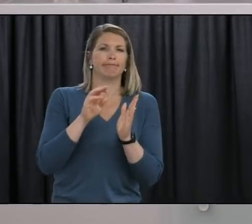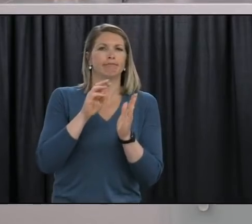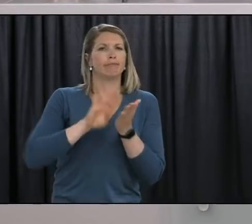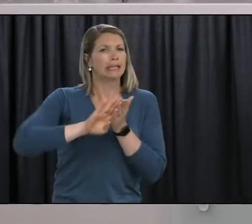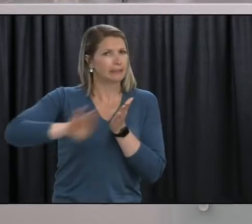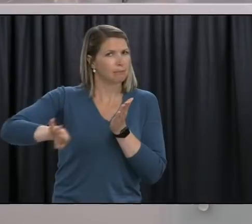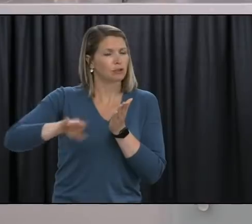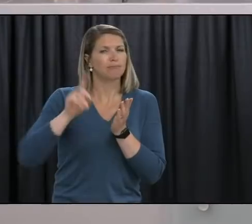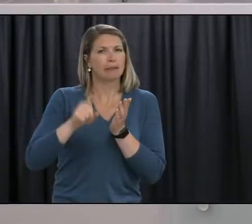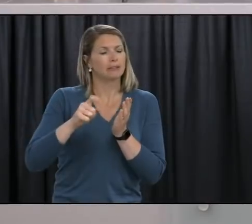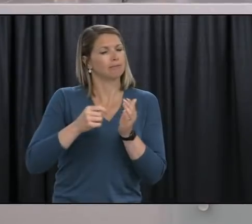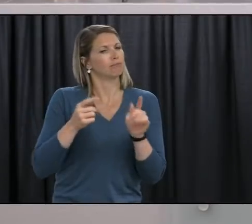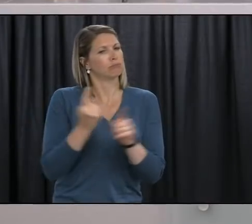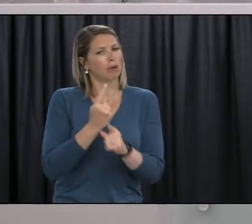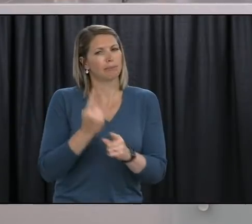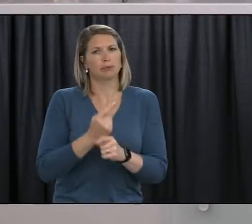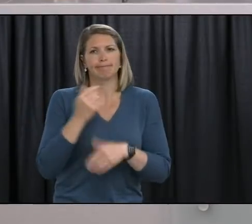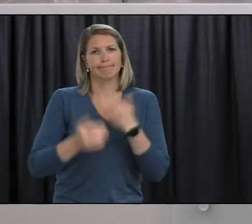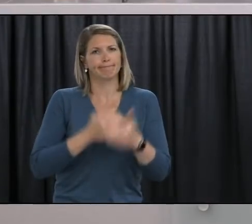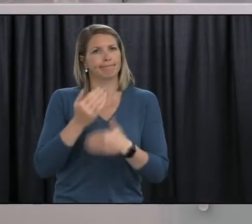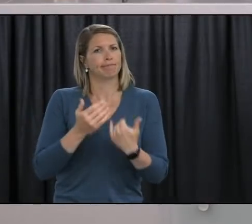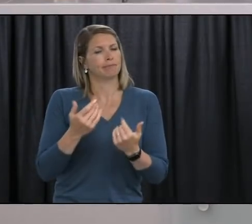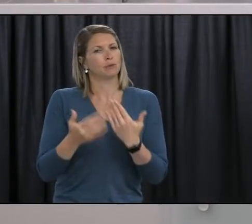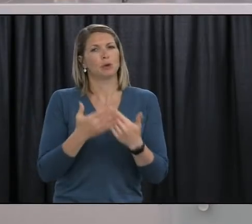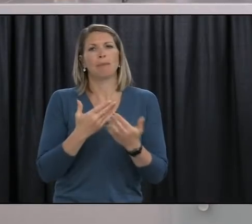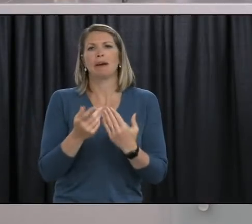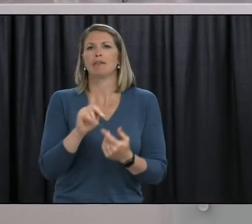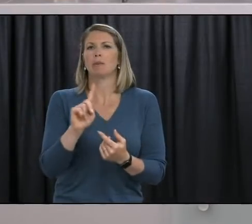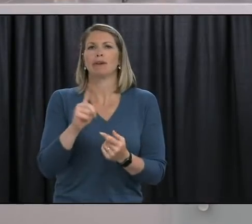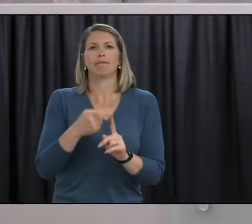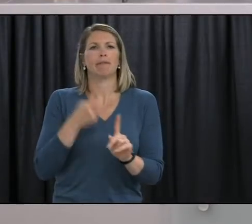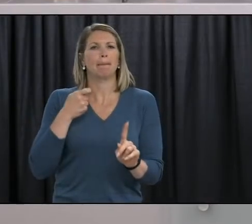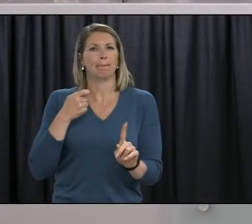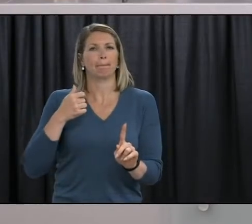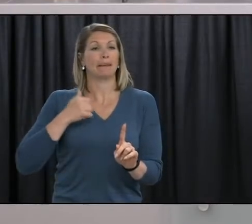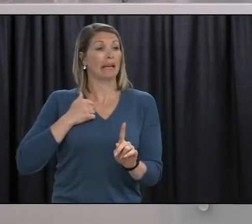Our next questions are from Peter Jackson of the Telegram. Please go ahead.